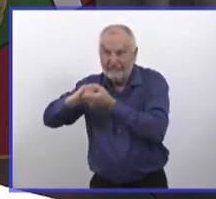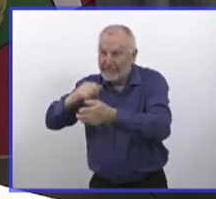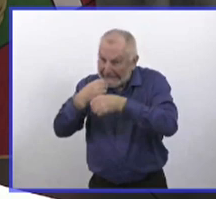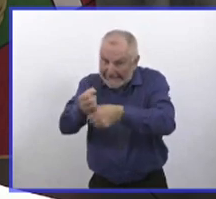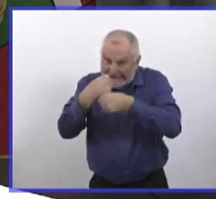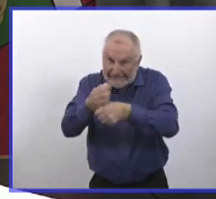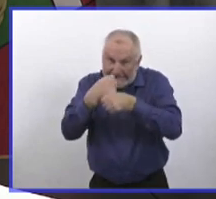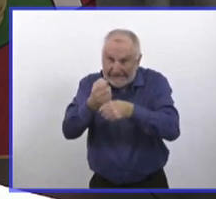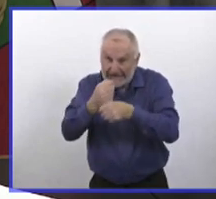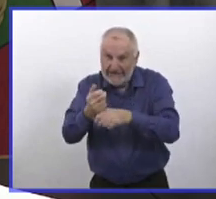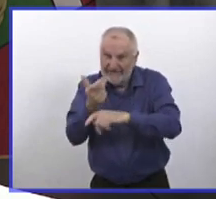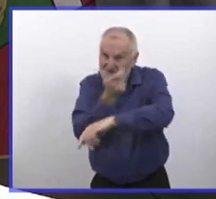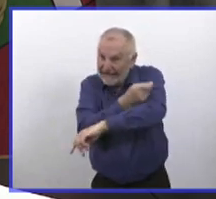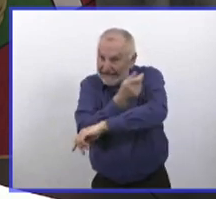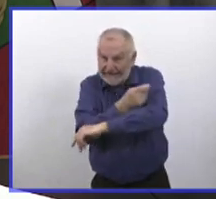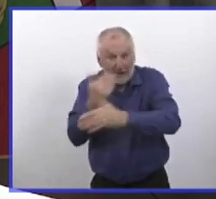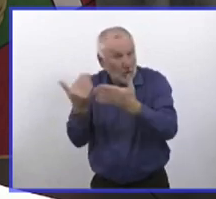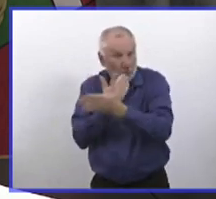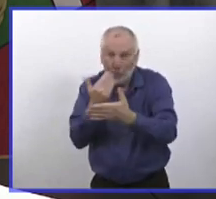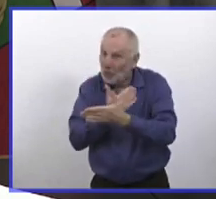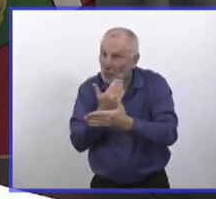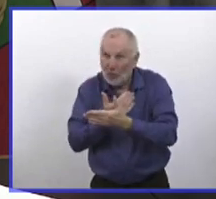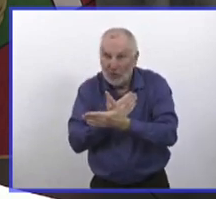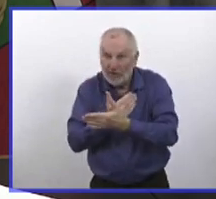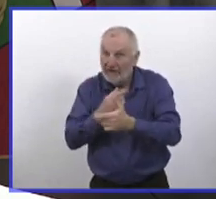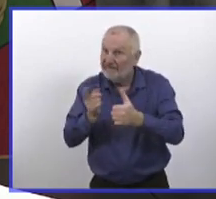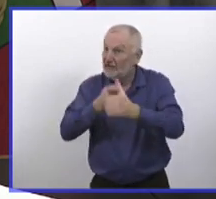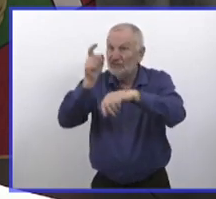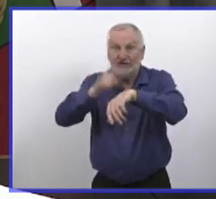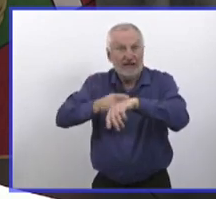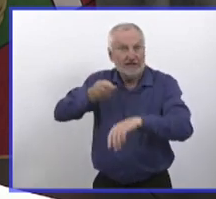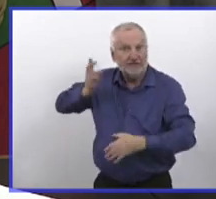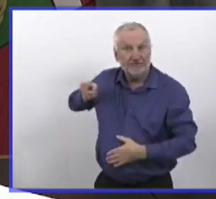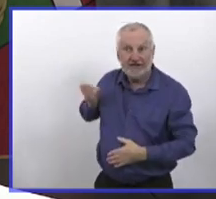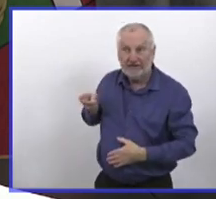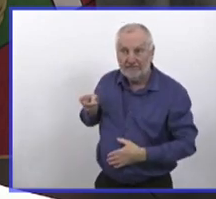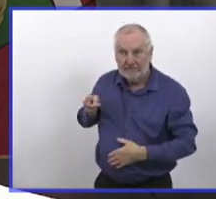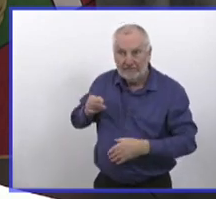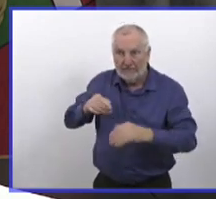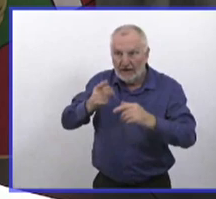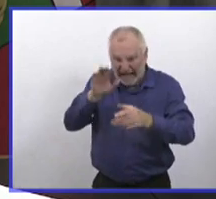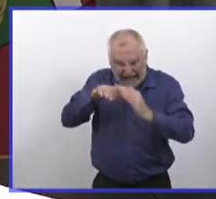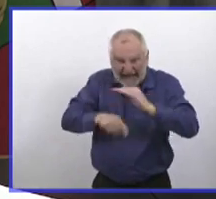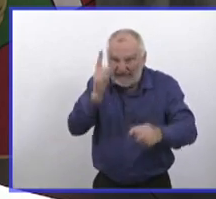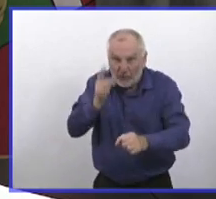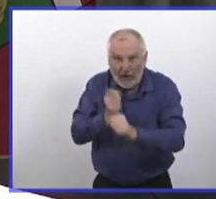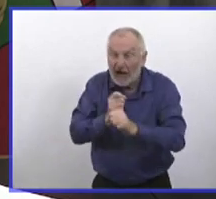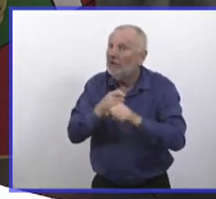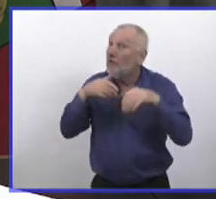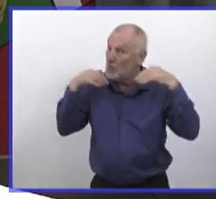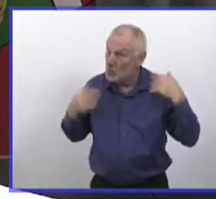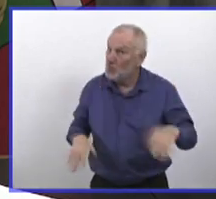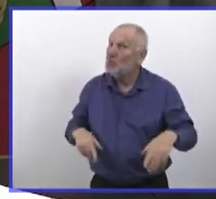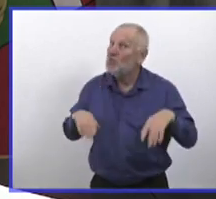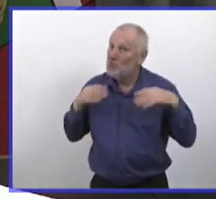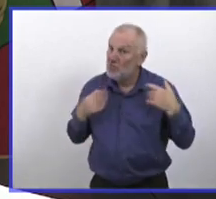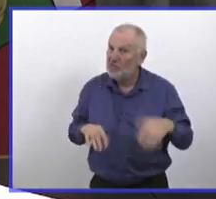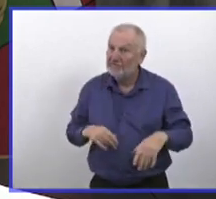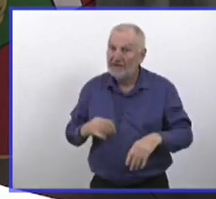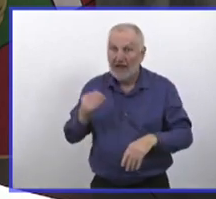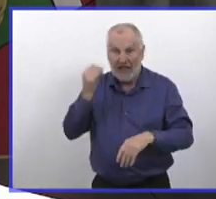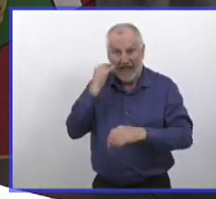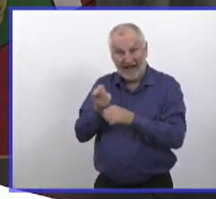creating a new vaccine like we have in this case. If you would have asked me in the fall when I thought a vaccine would be